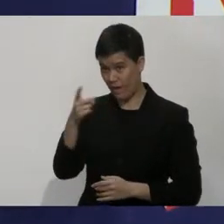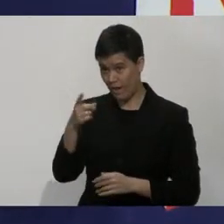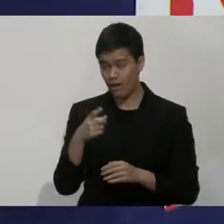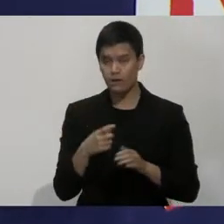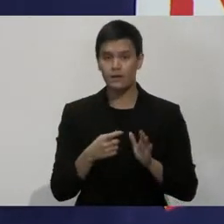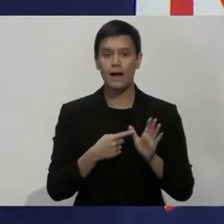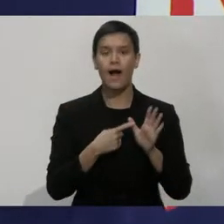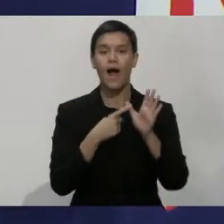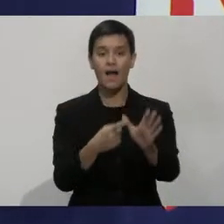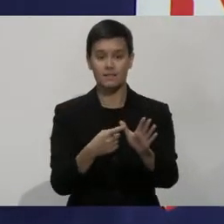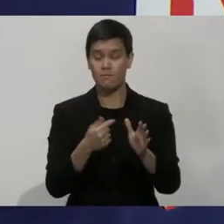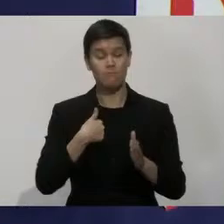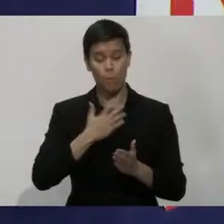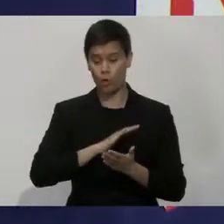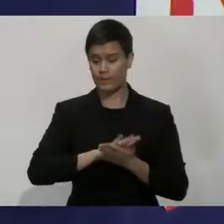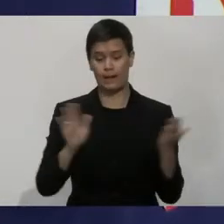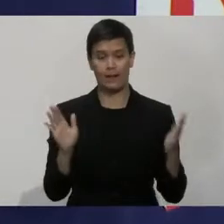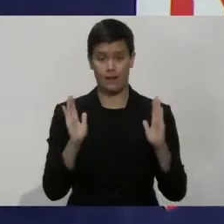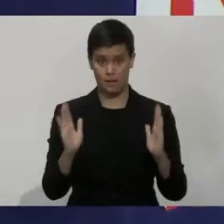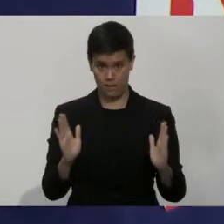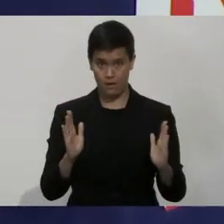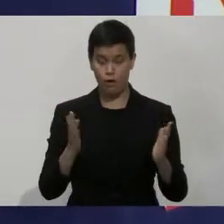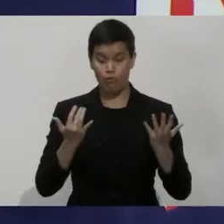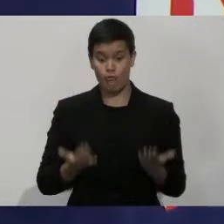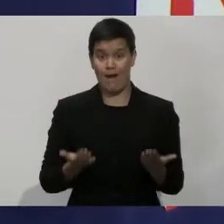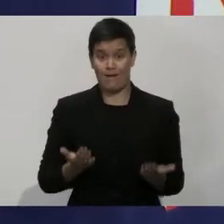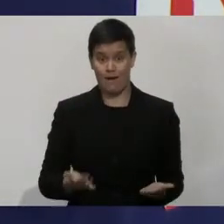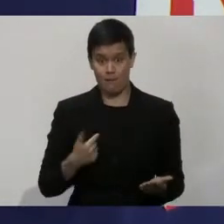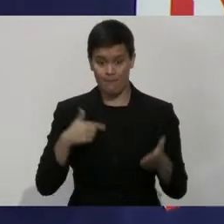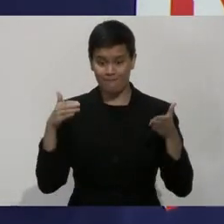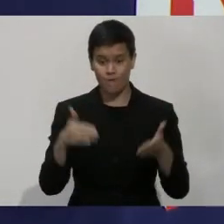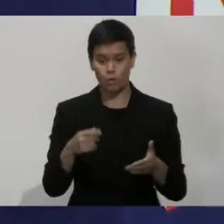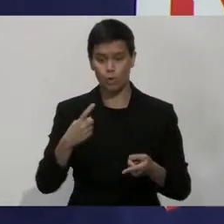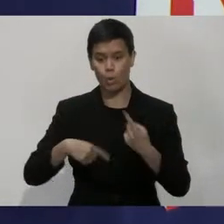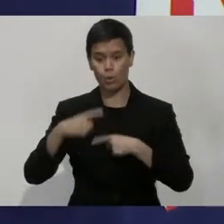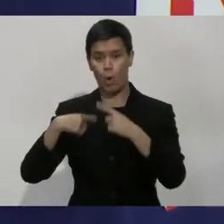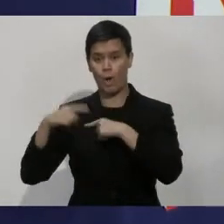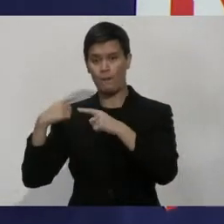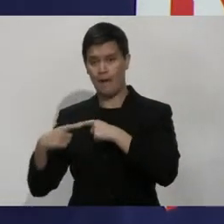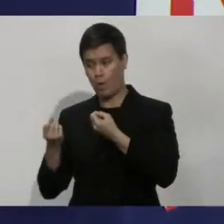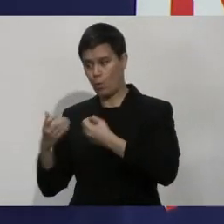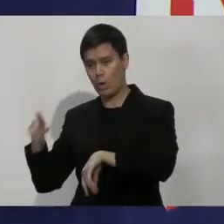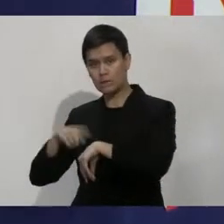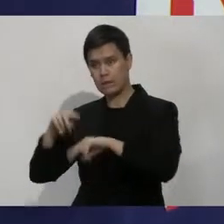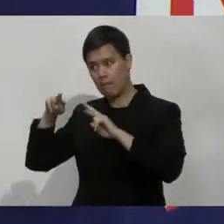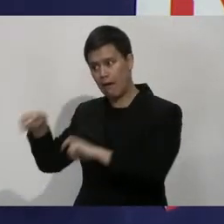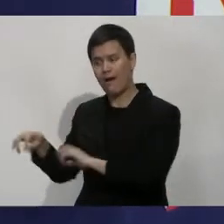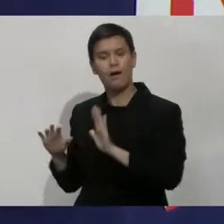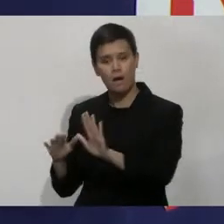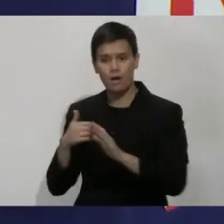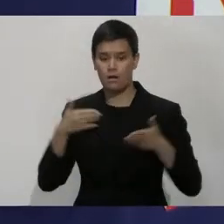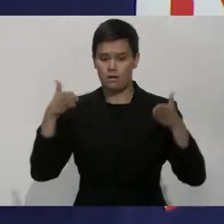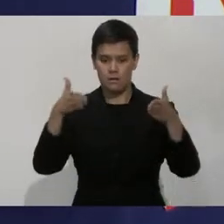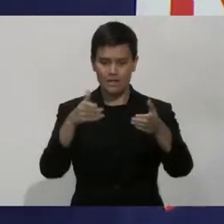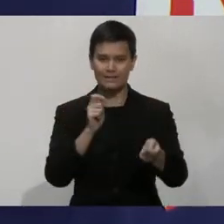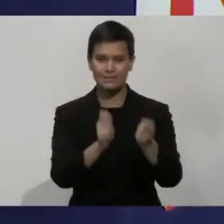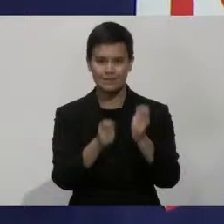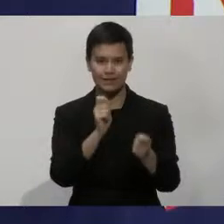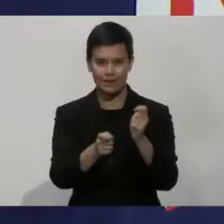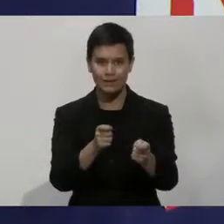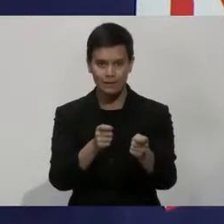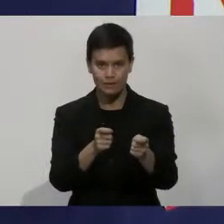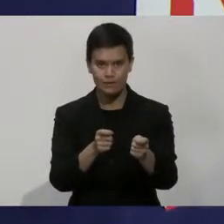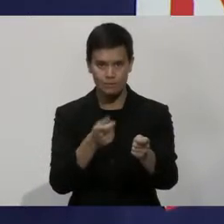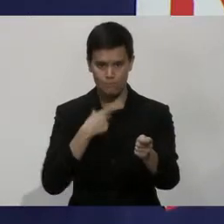and I've been very clear about this now, my focus now is on regularising the surge of testing that we've seen in the last 3 or